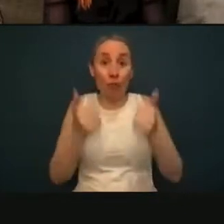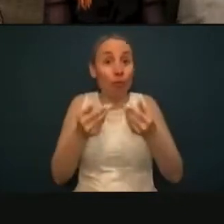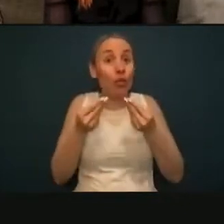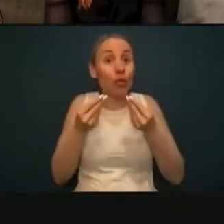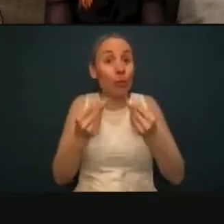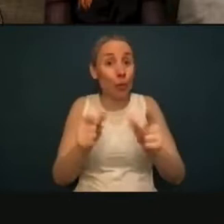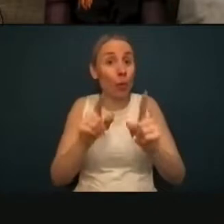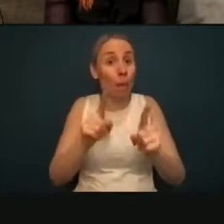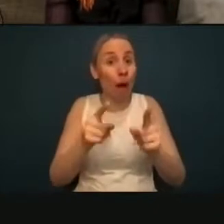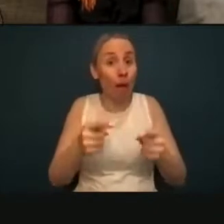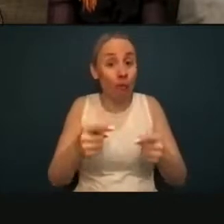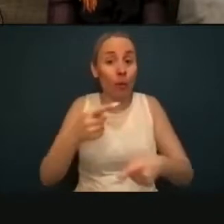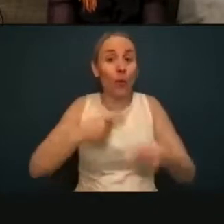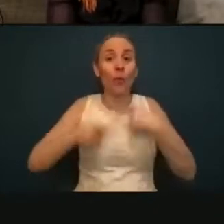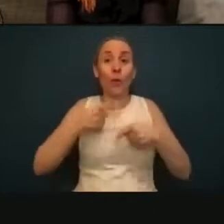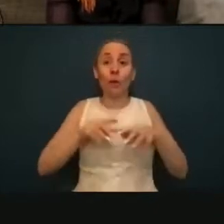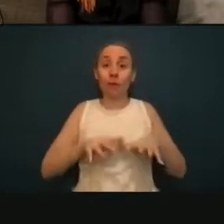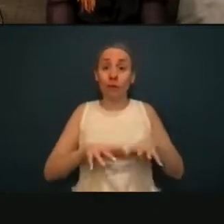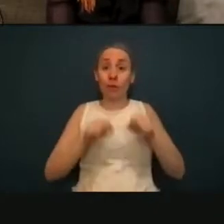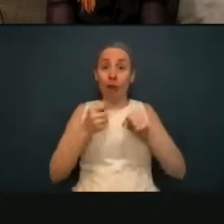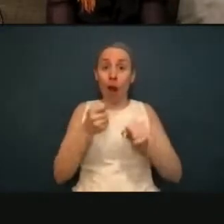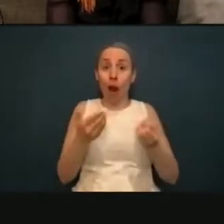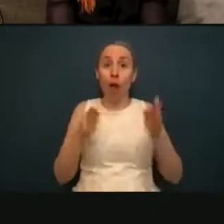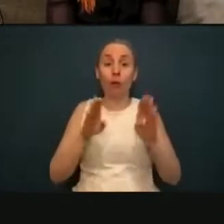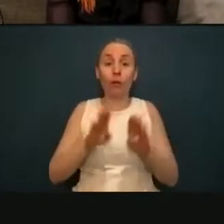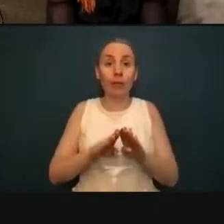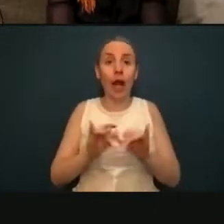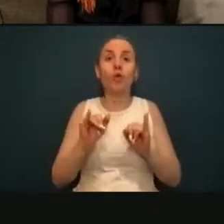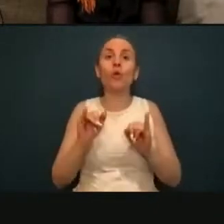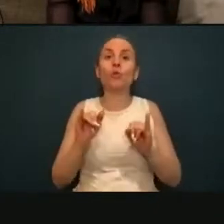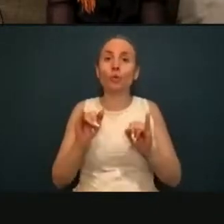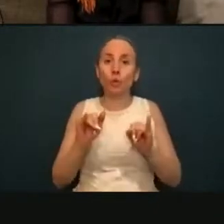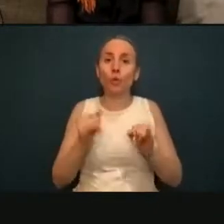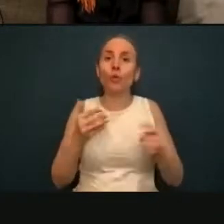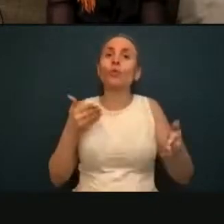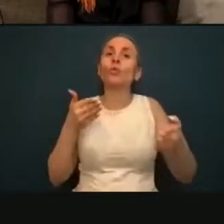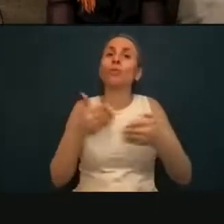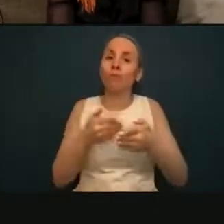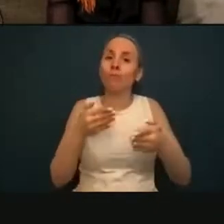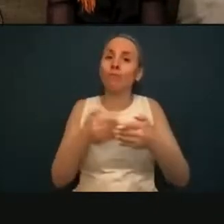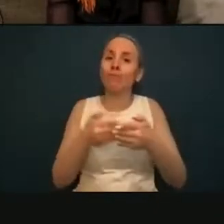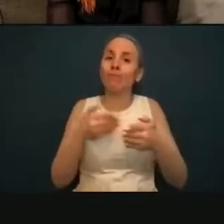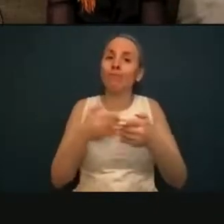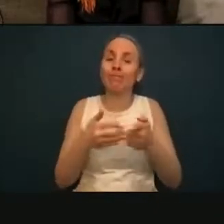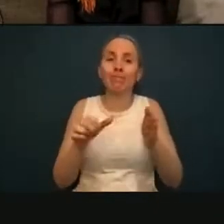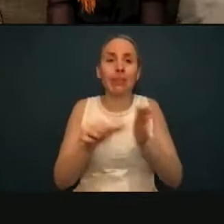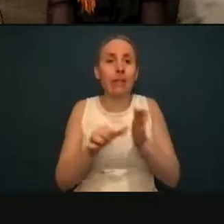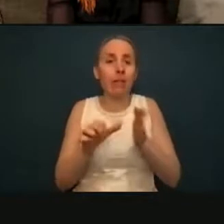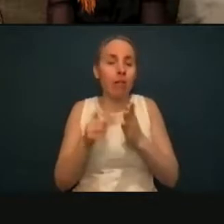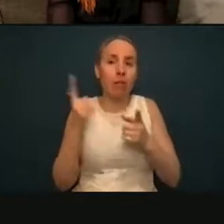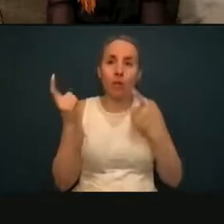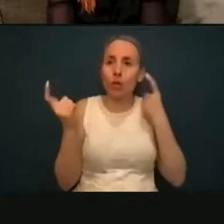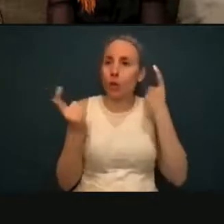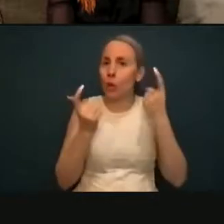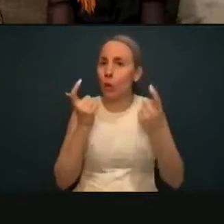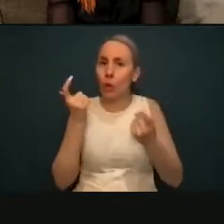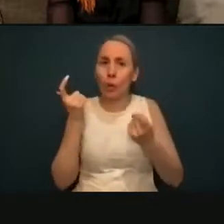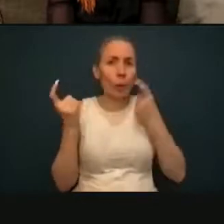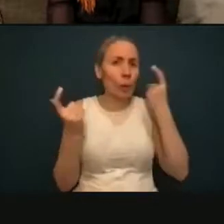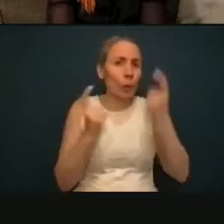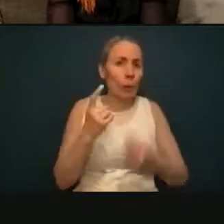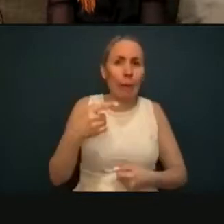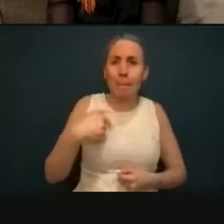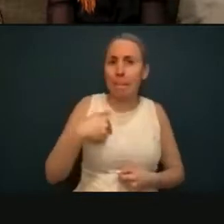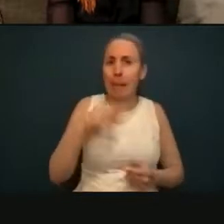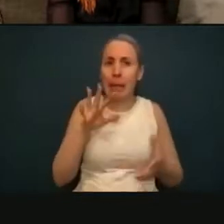beginning was quite difficult to find how can I connect